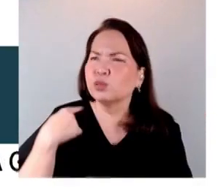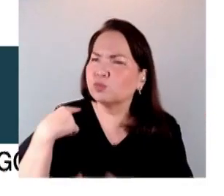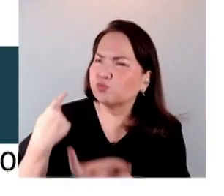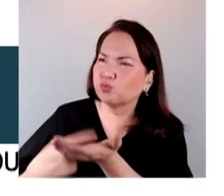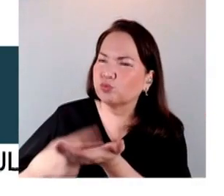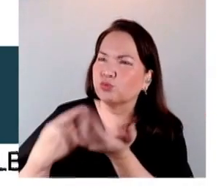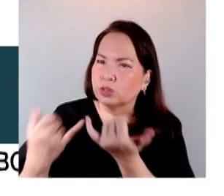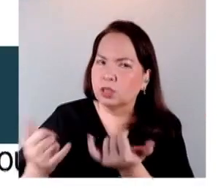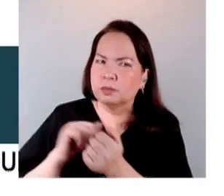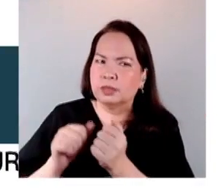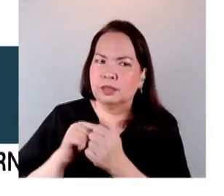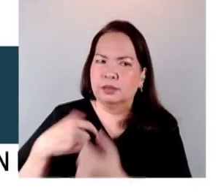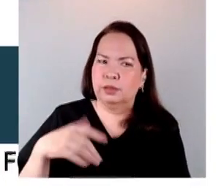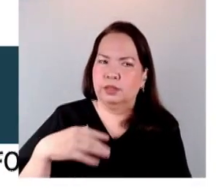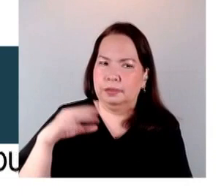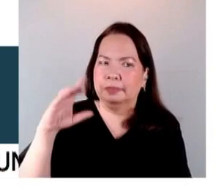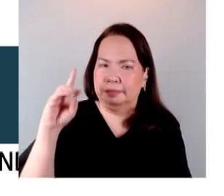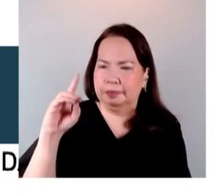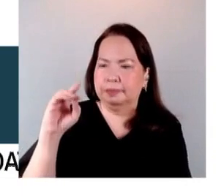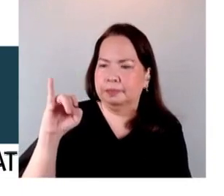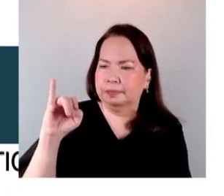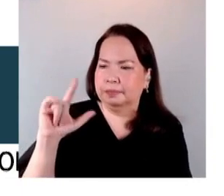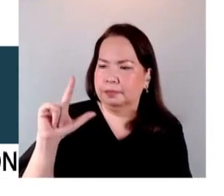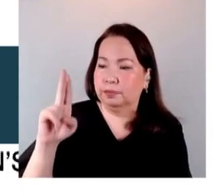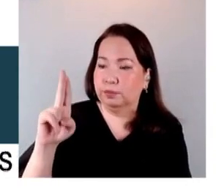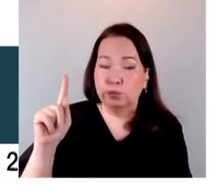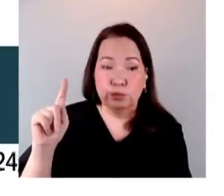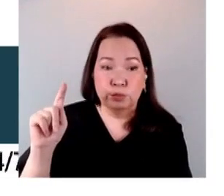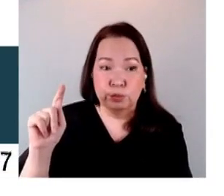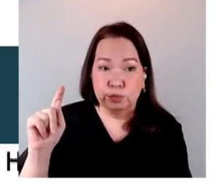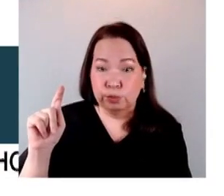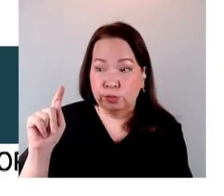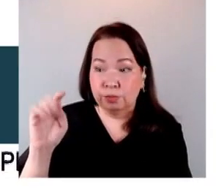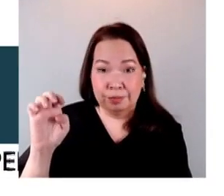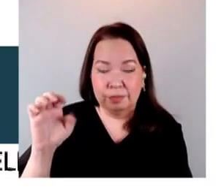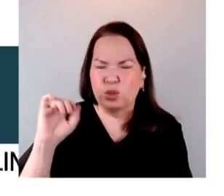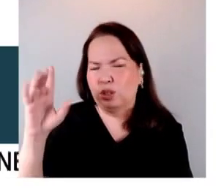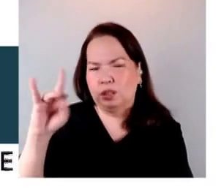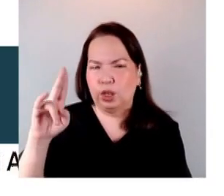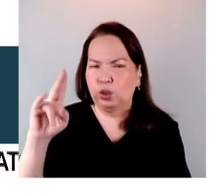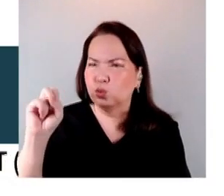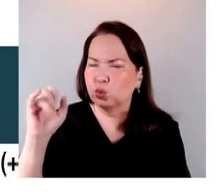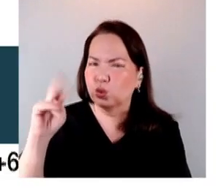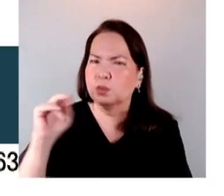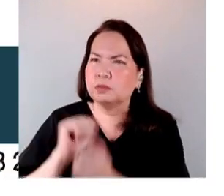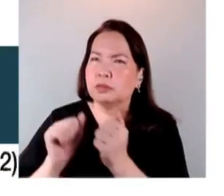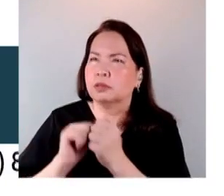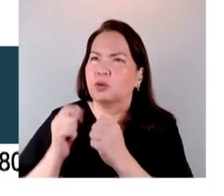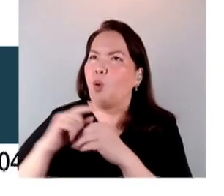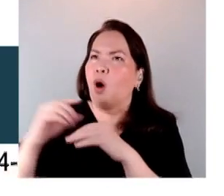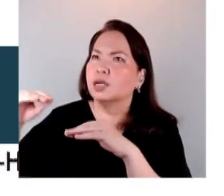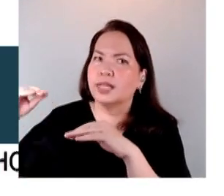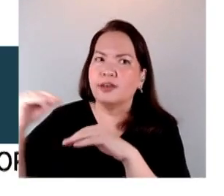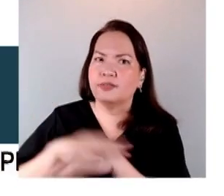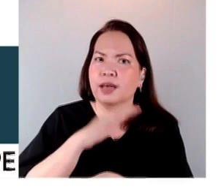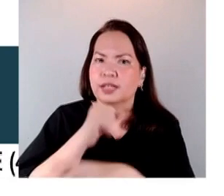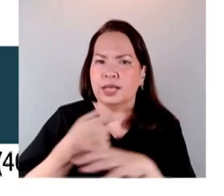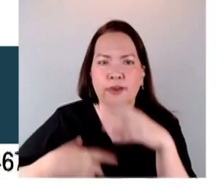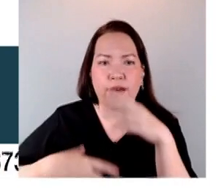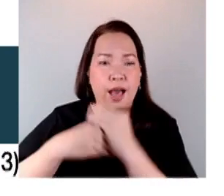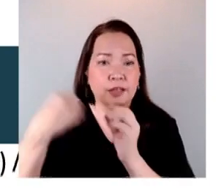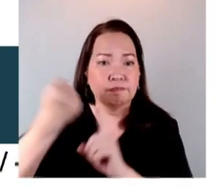the dilution. That is a very clear concern right there. But what else could be the reverberating effects of the expansion of